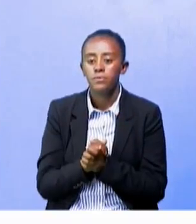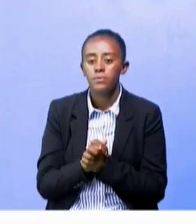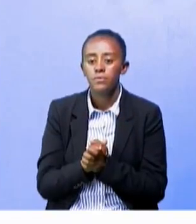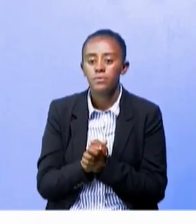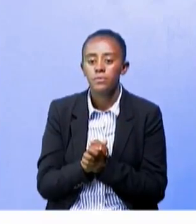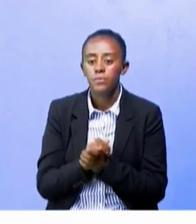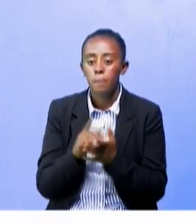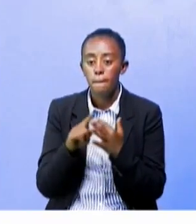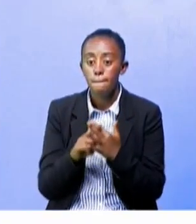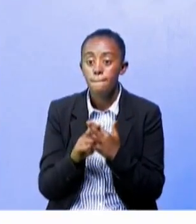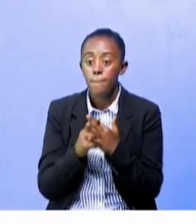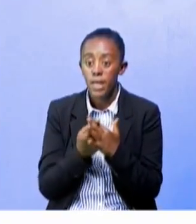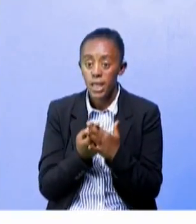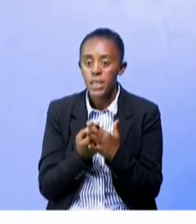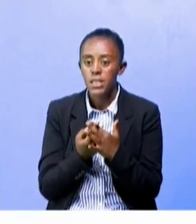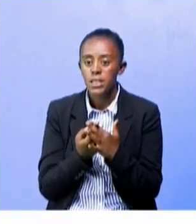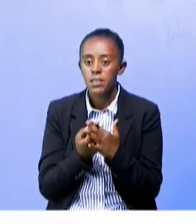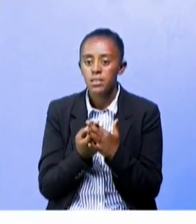begins